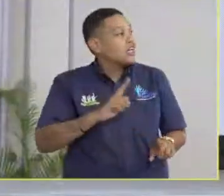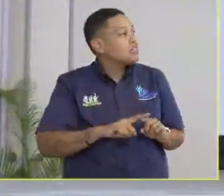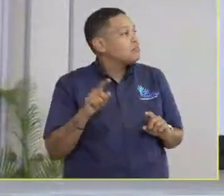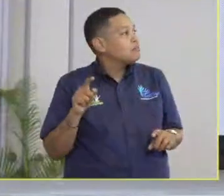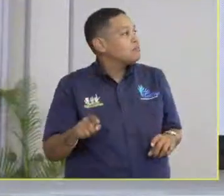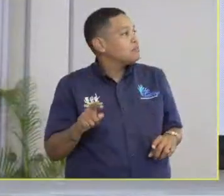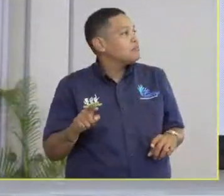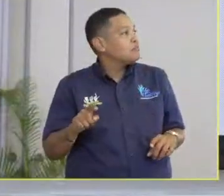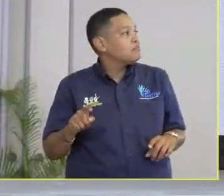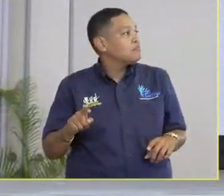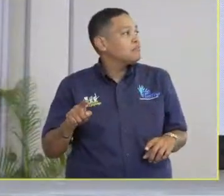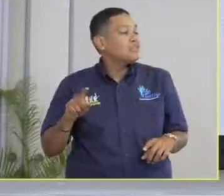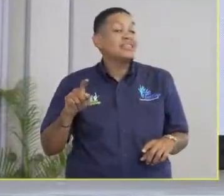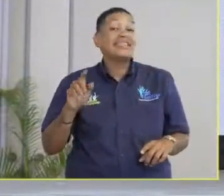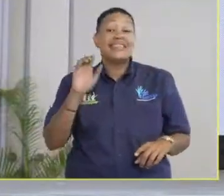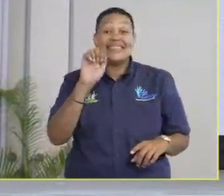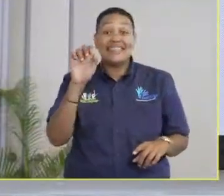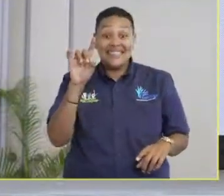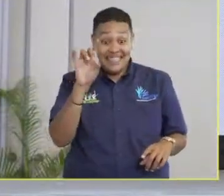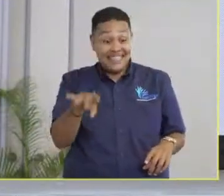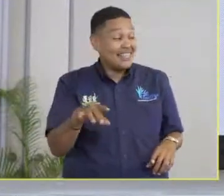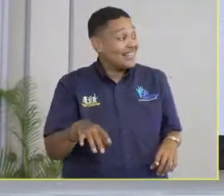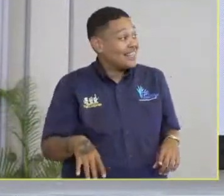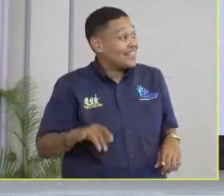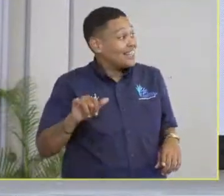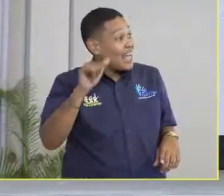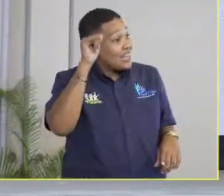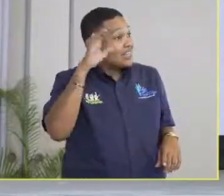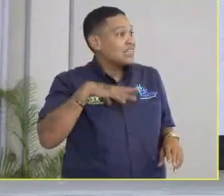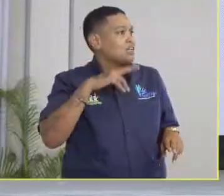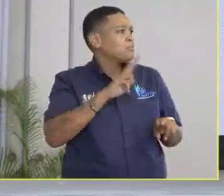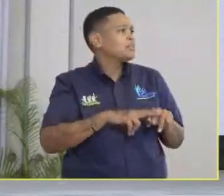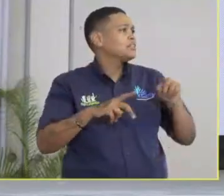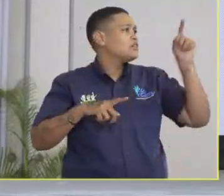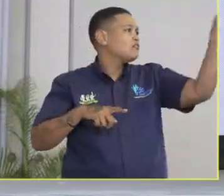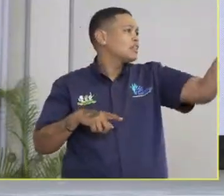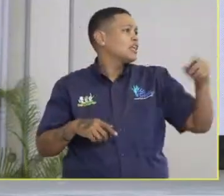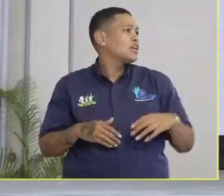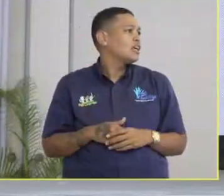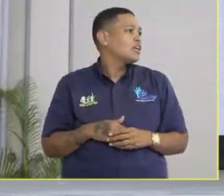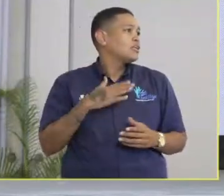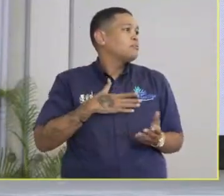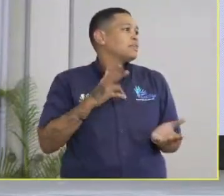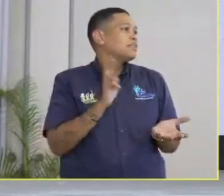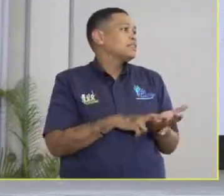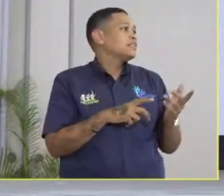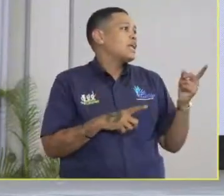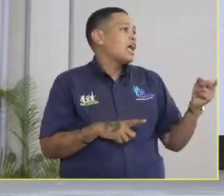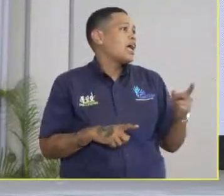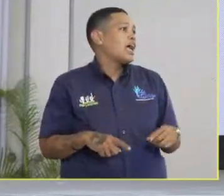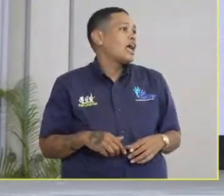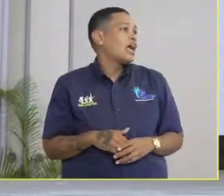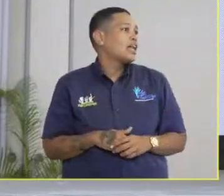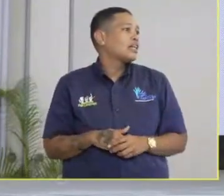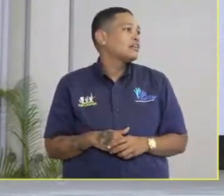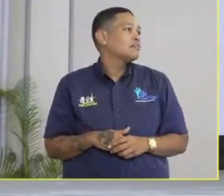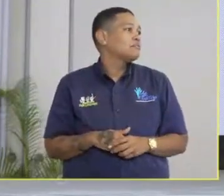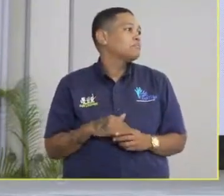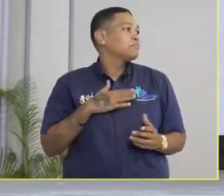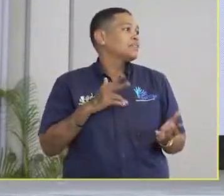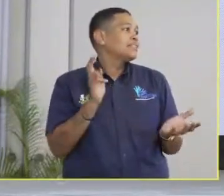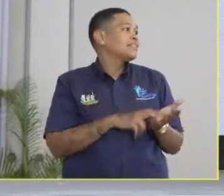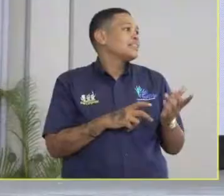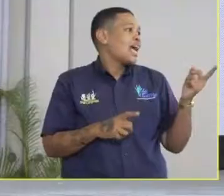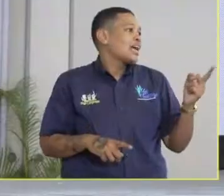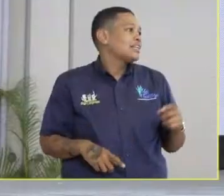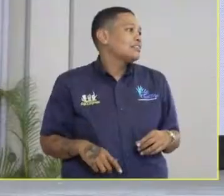of the JLIP, that gentleman sitting over there. Please stand, Maurice Bailey, former director of the